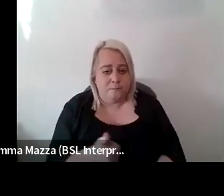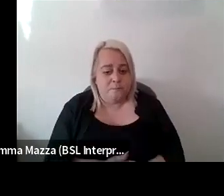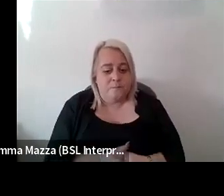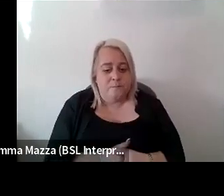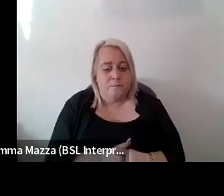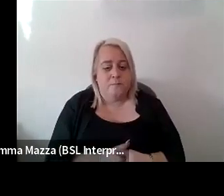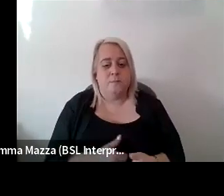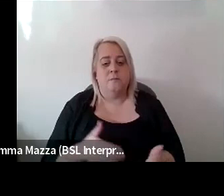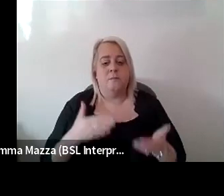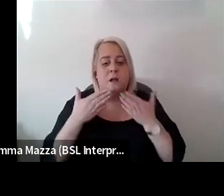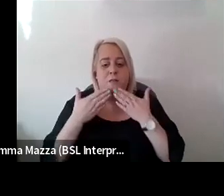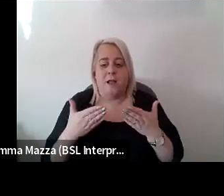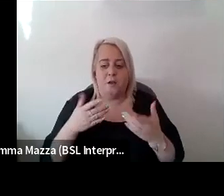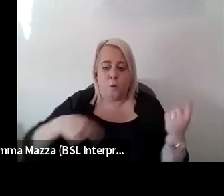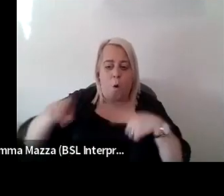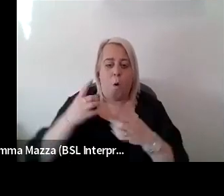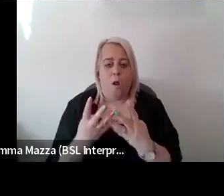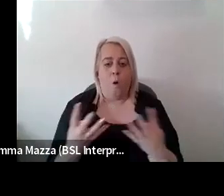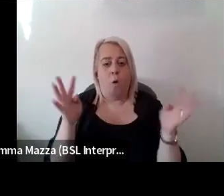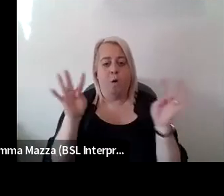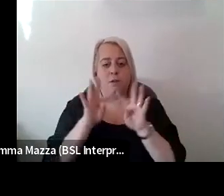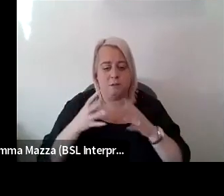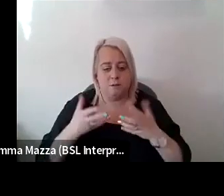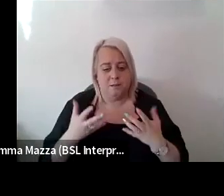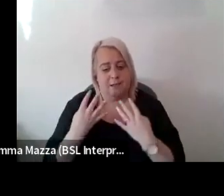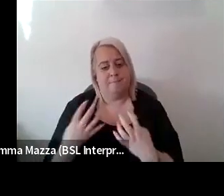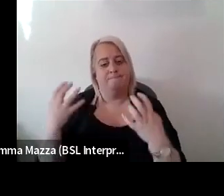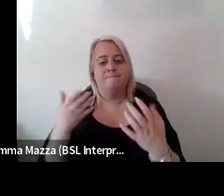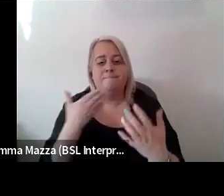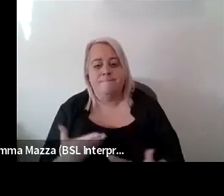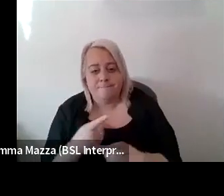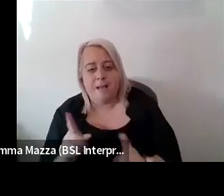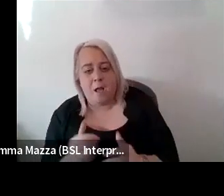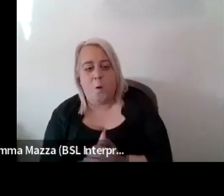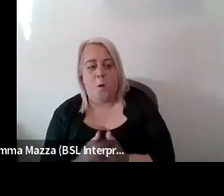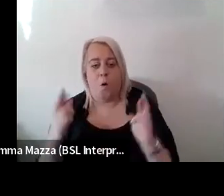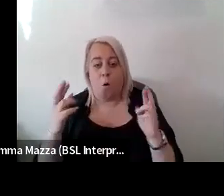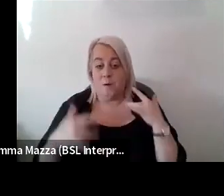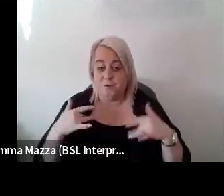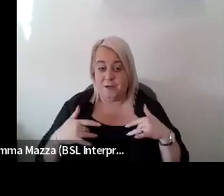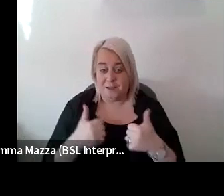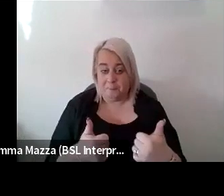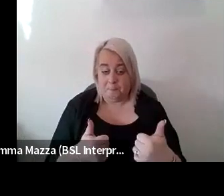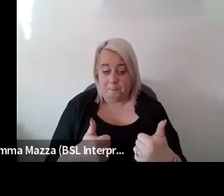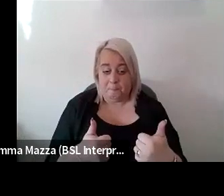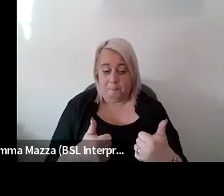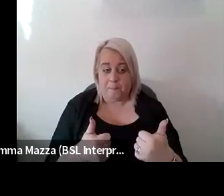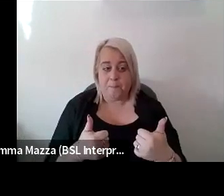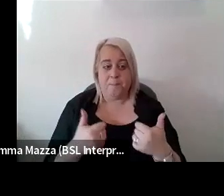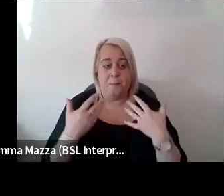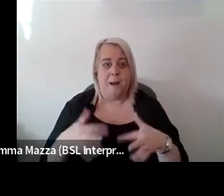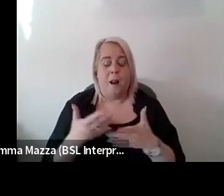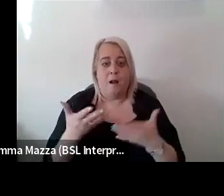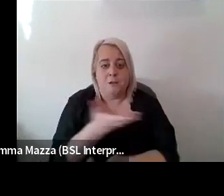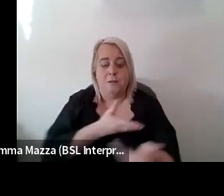to all of you in the audience for joining us for this webinar. I hope you found it interesting. I appreciate there's been a lot of